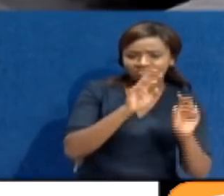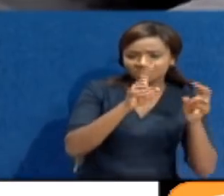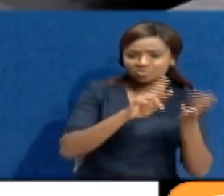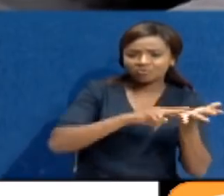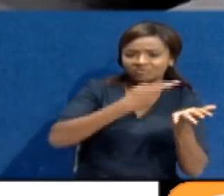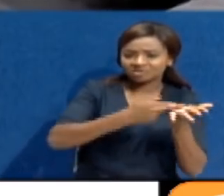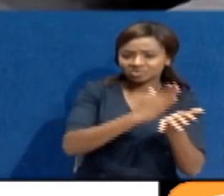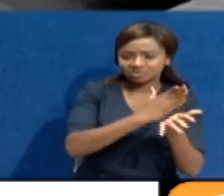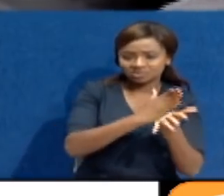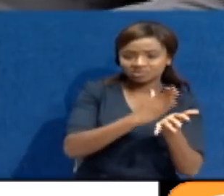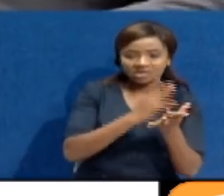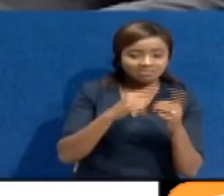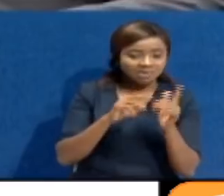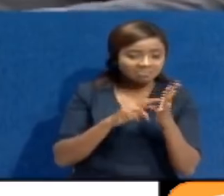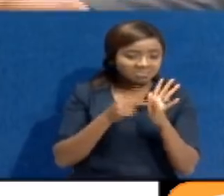mean that